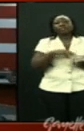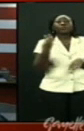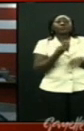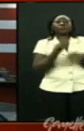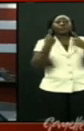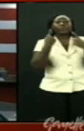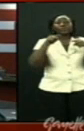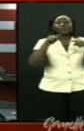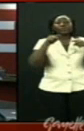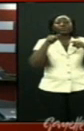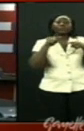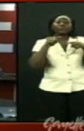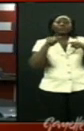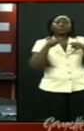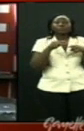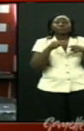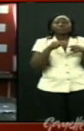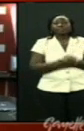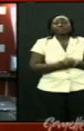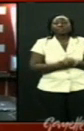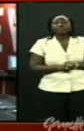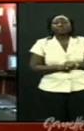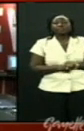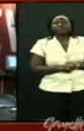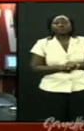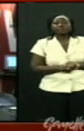628-1011, or feel free to email us at